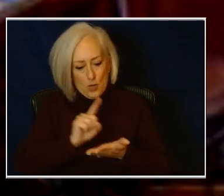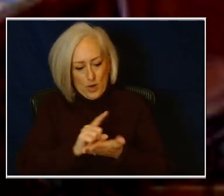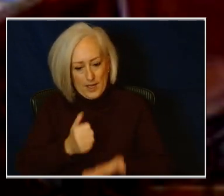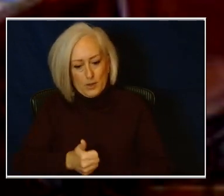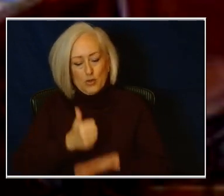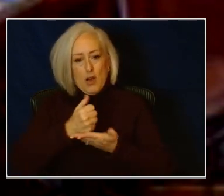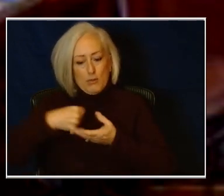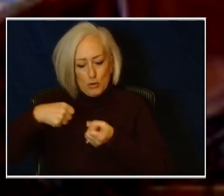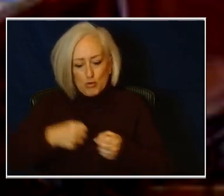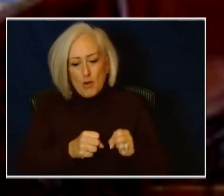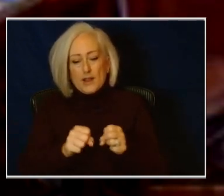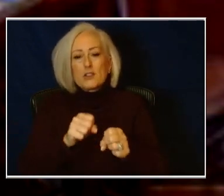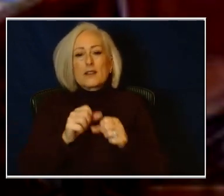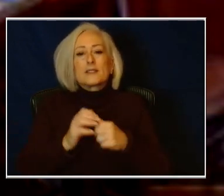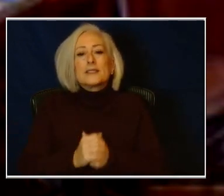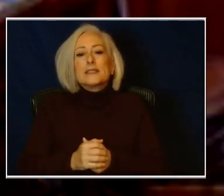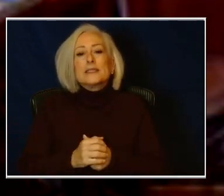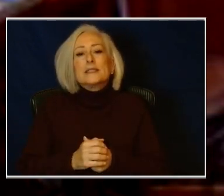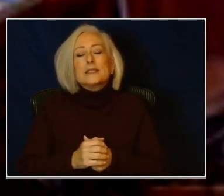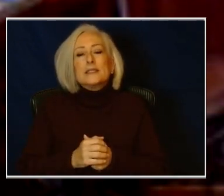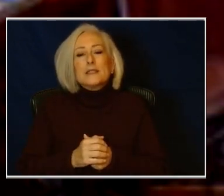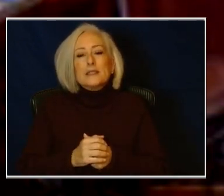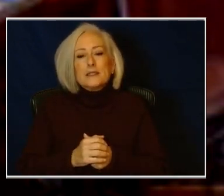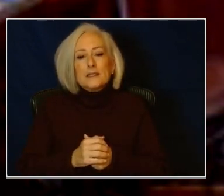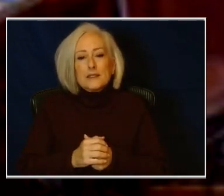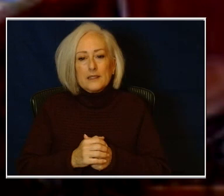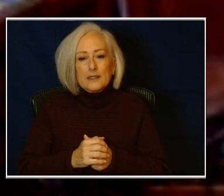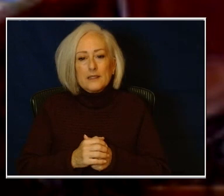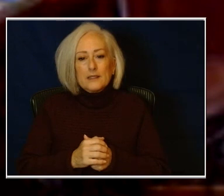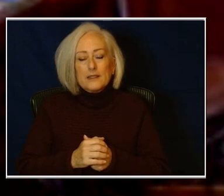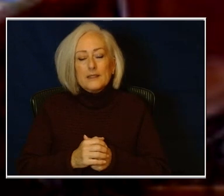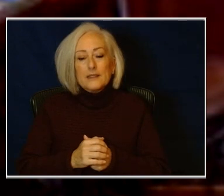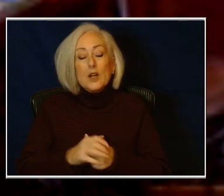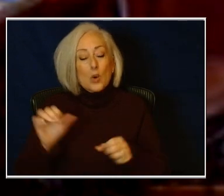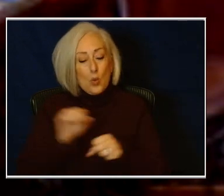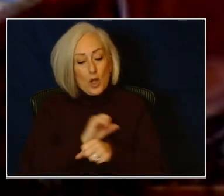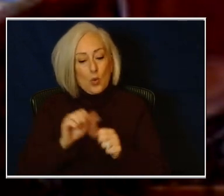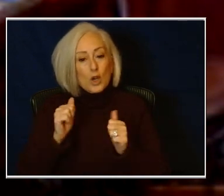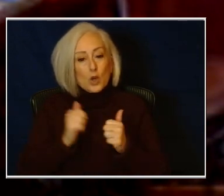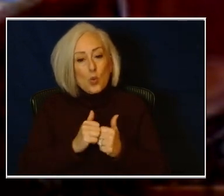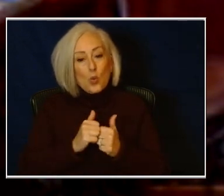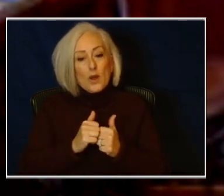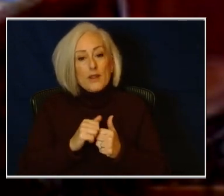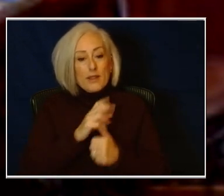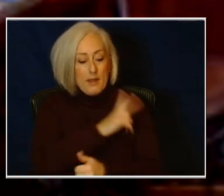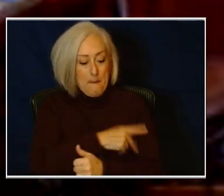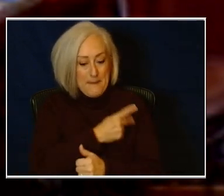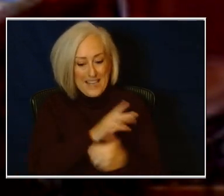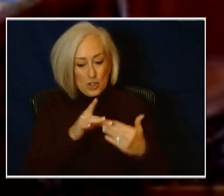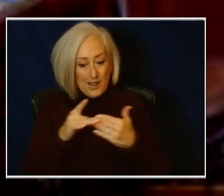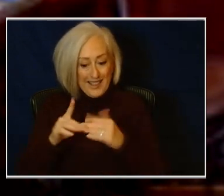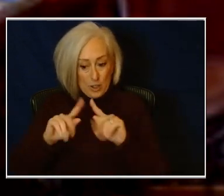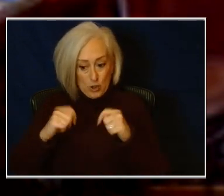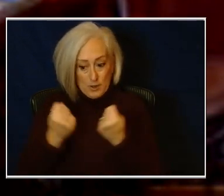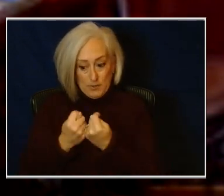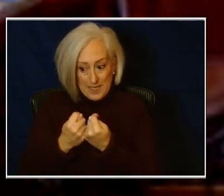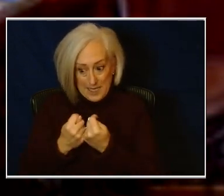that. Then we also are working with our patient leadership team and our various